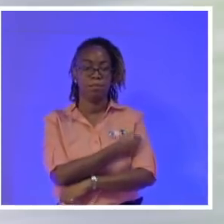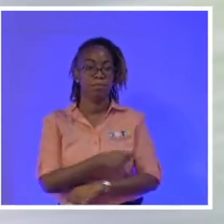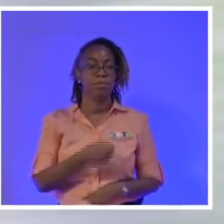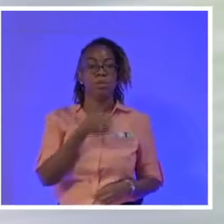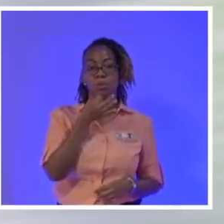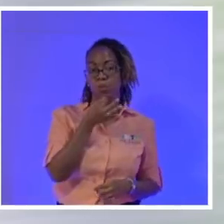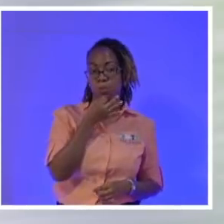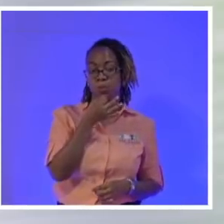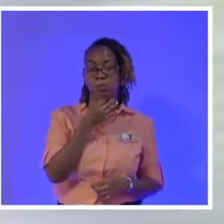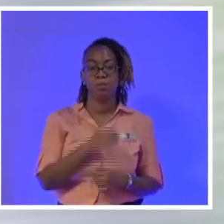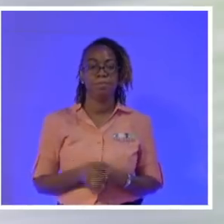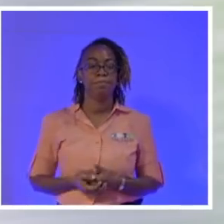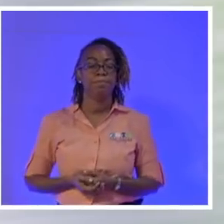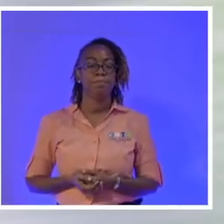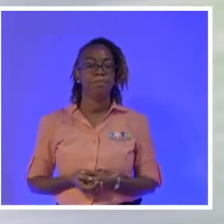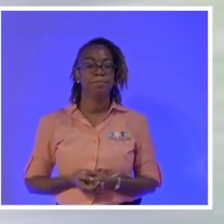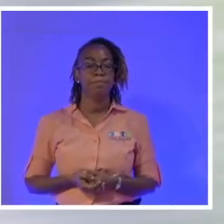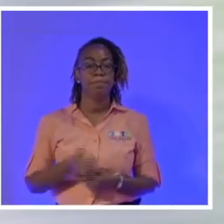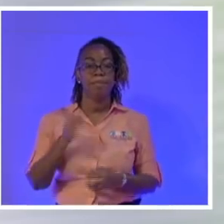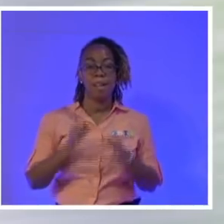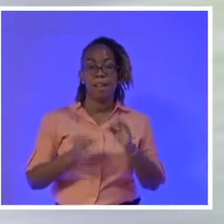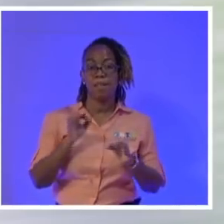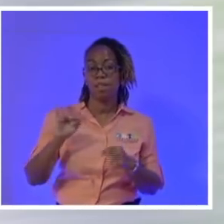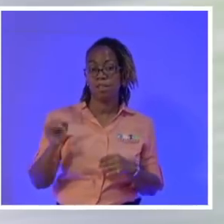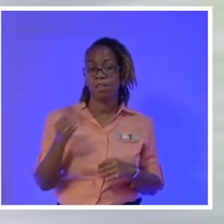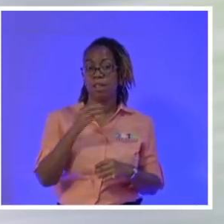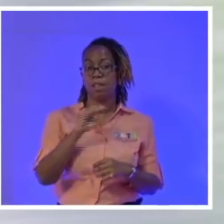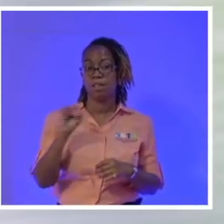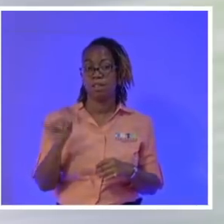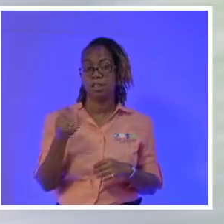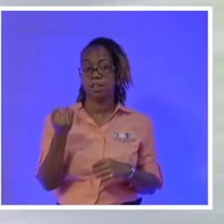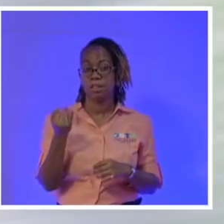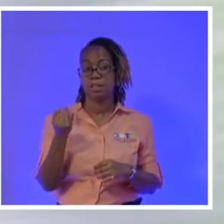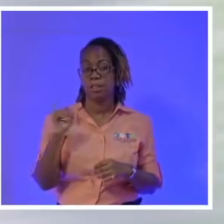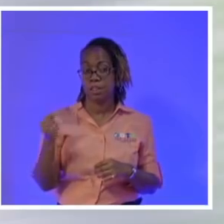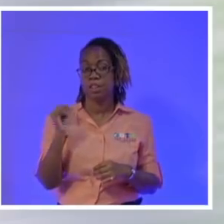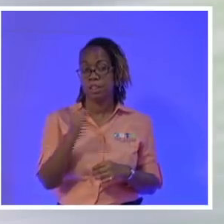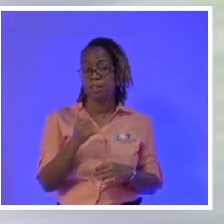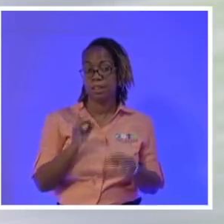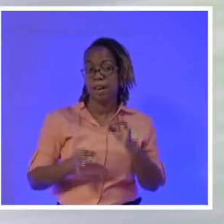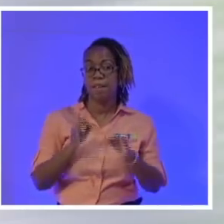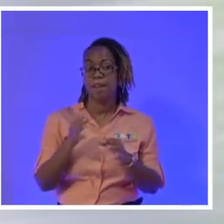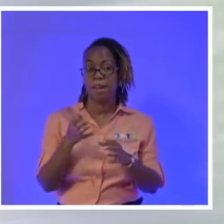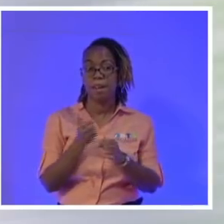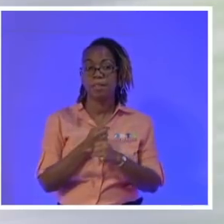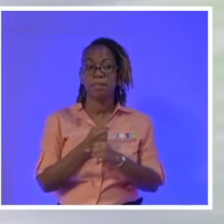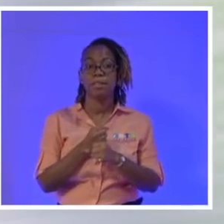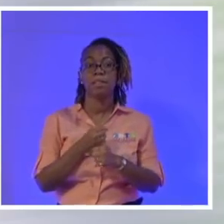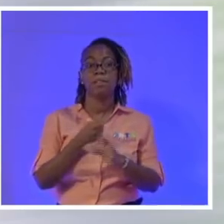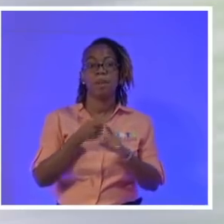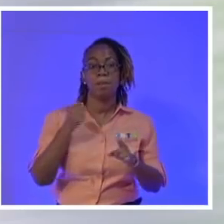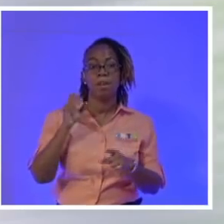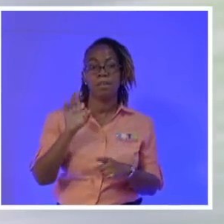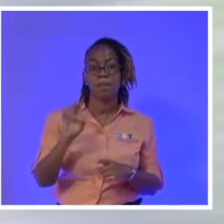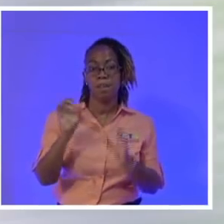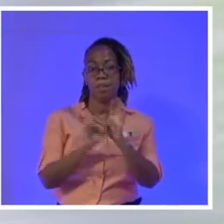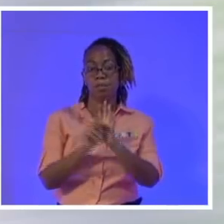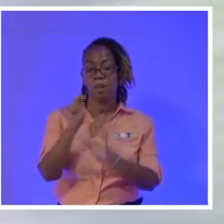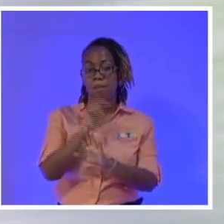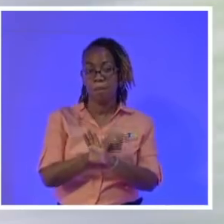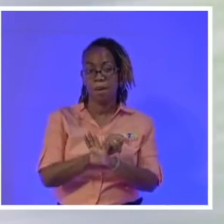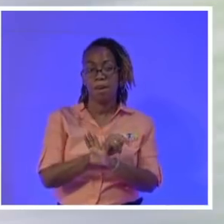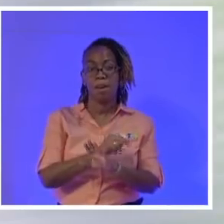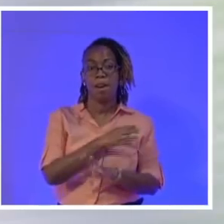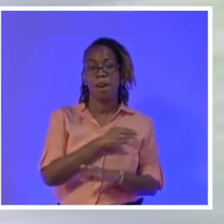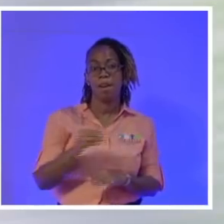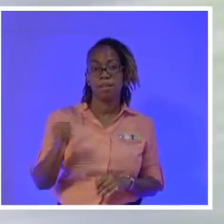allows. For Johnson & Johnson, if you received your dose between the 7th of November and the 7th of